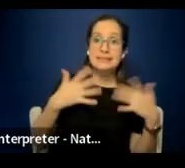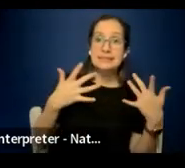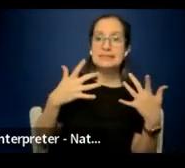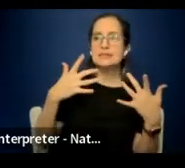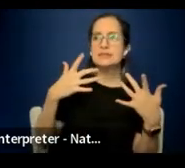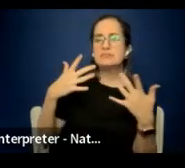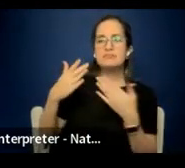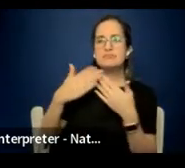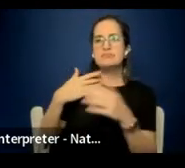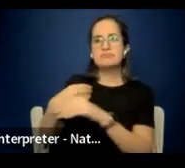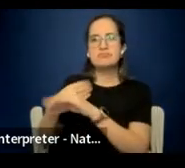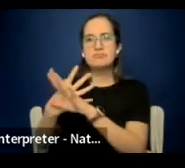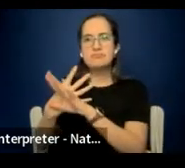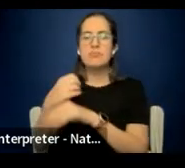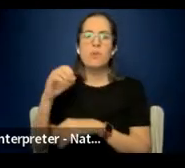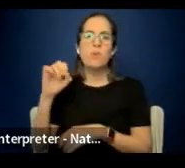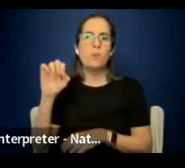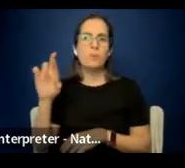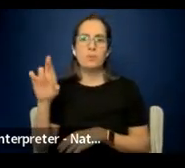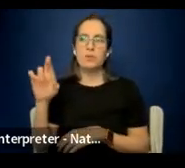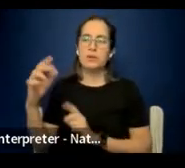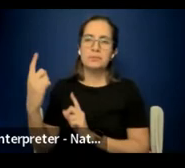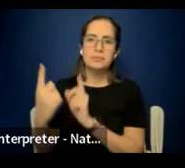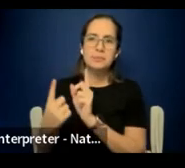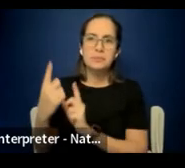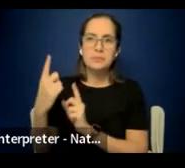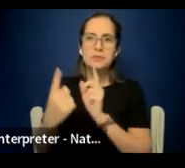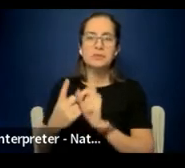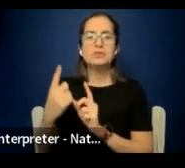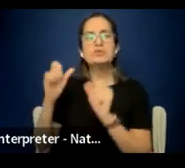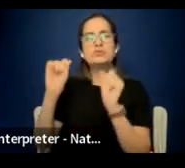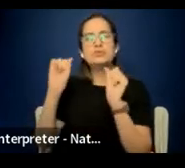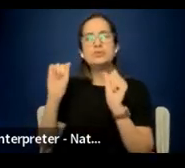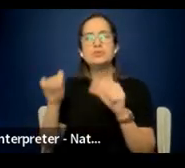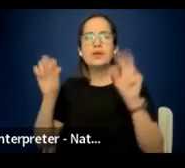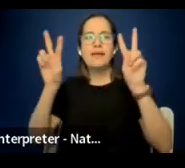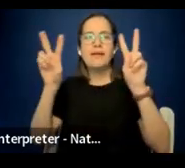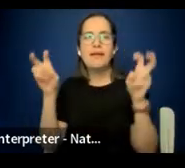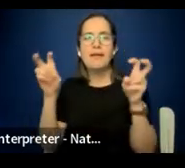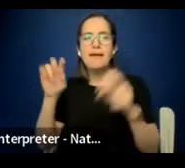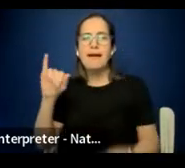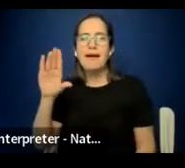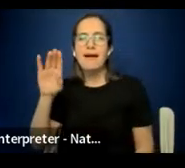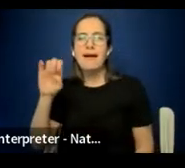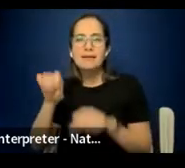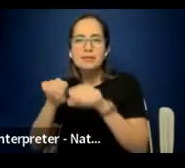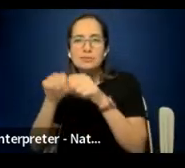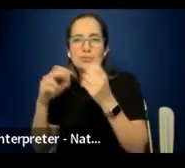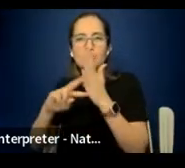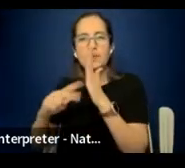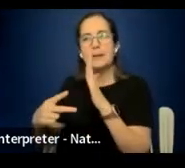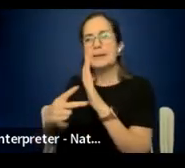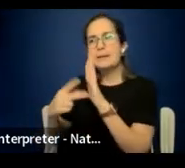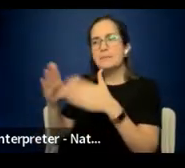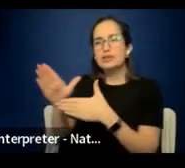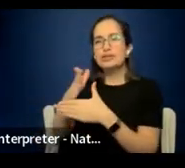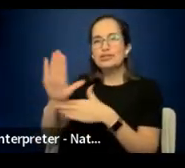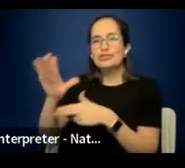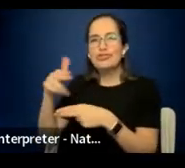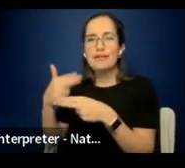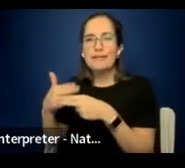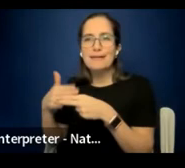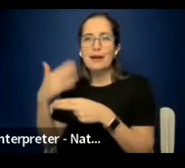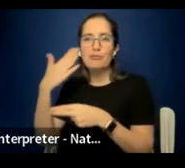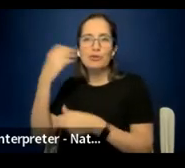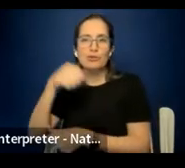doing a quick icebreaker, having people sort of share their names, you know, just to make sure that they know each other? You know, is it hosting a weekly or